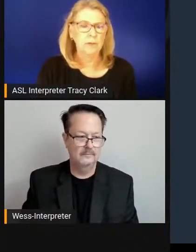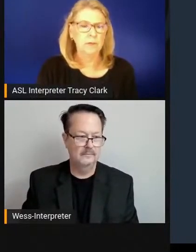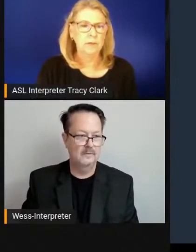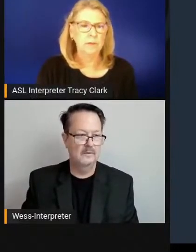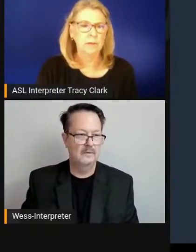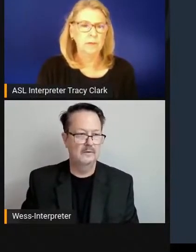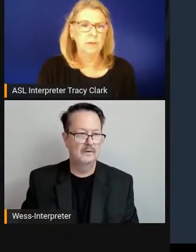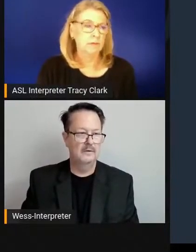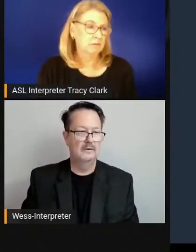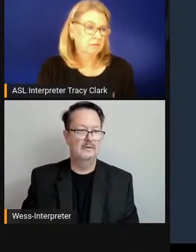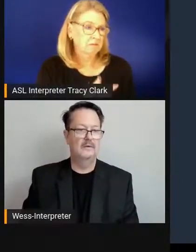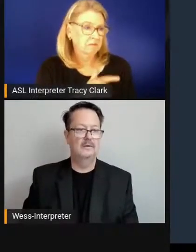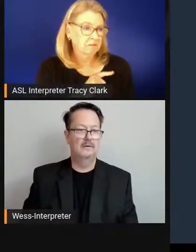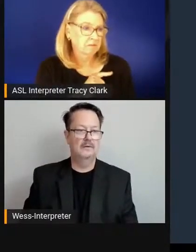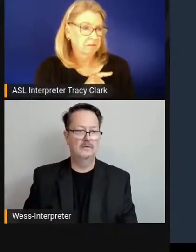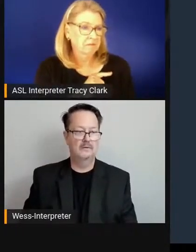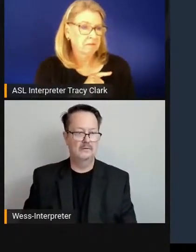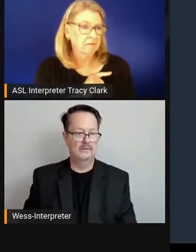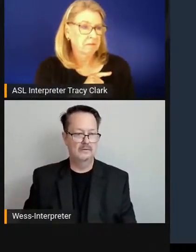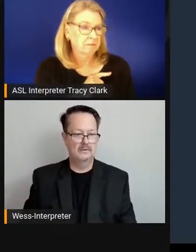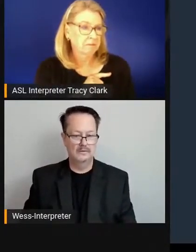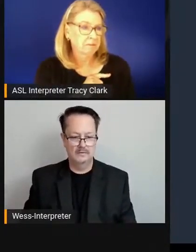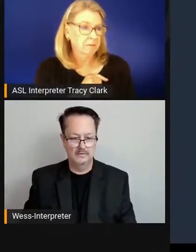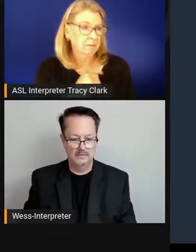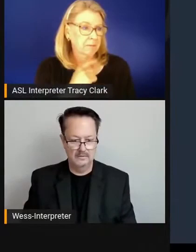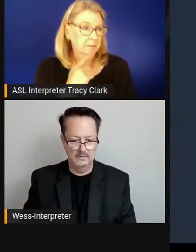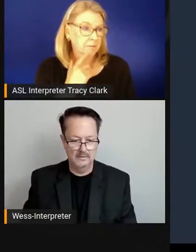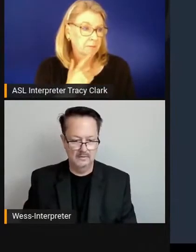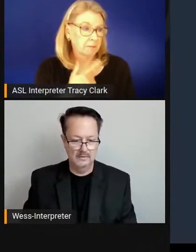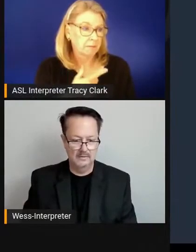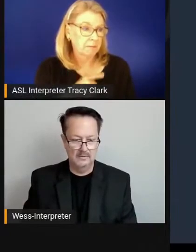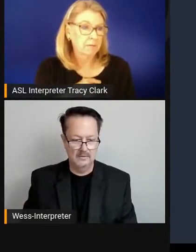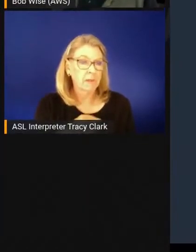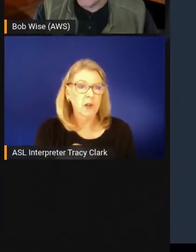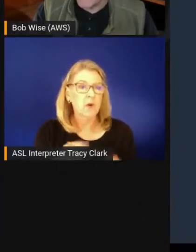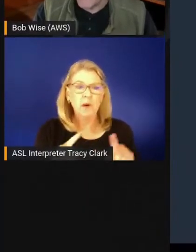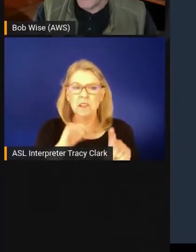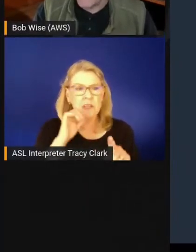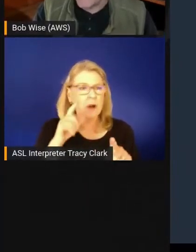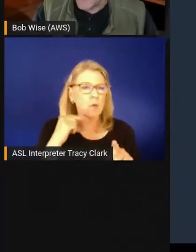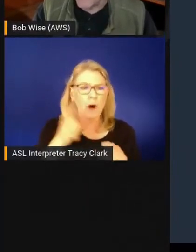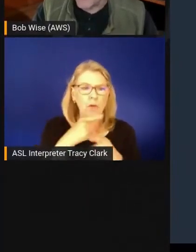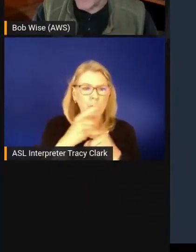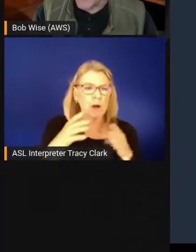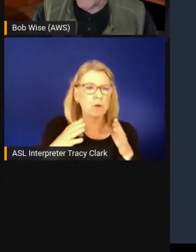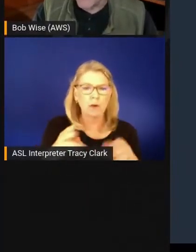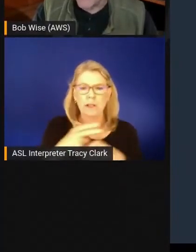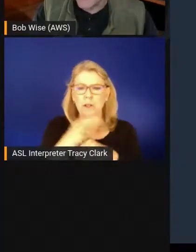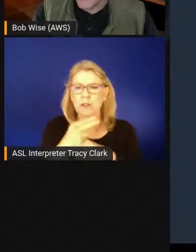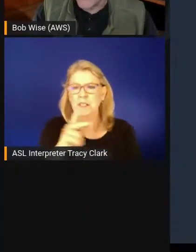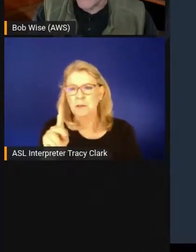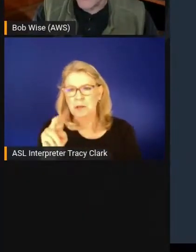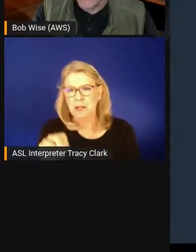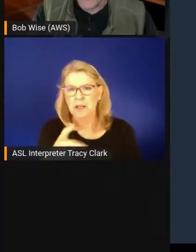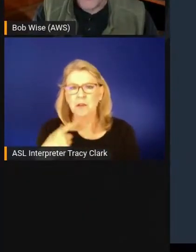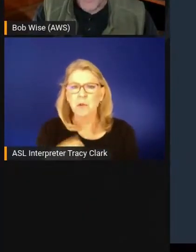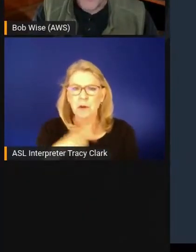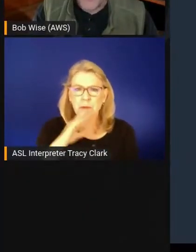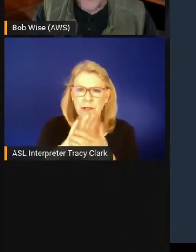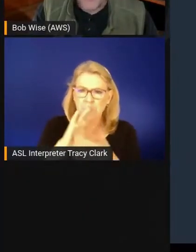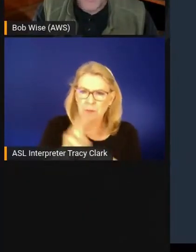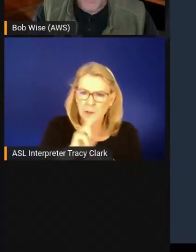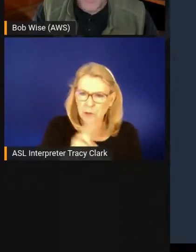And while there's no one right way to run Kubernetes, we believe using GitOps to manage Kubernetes clusters is the